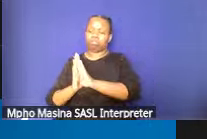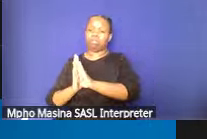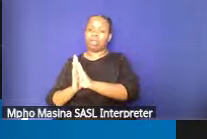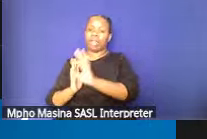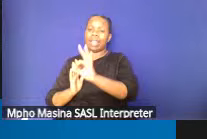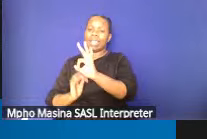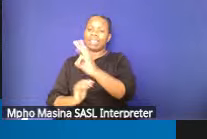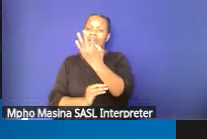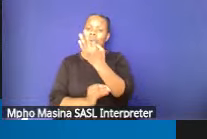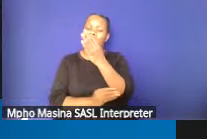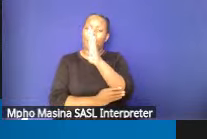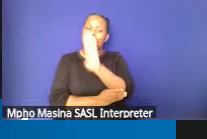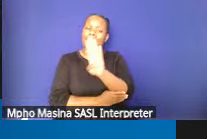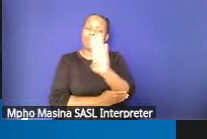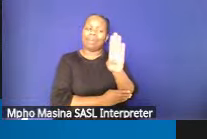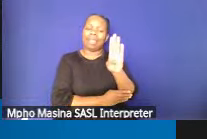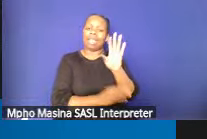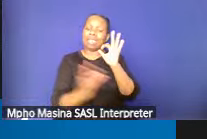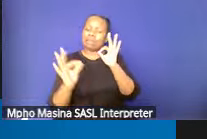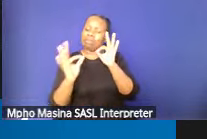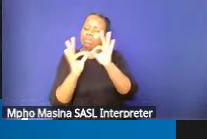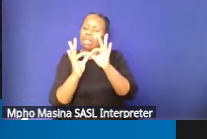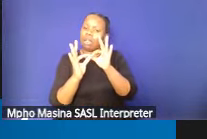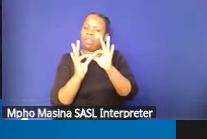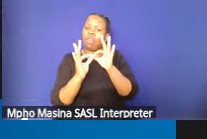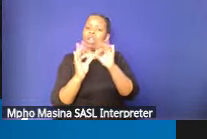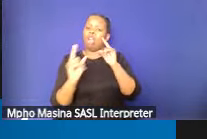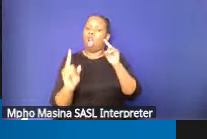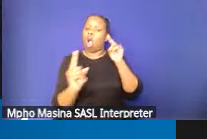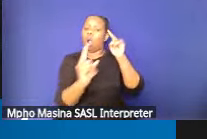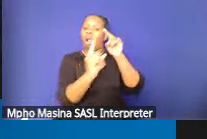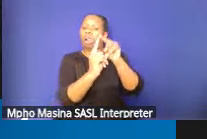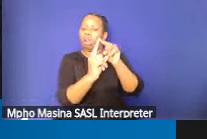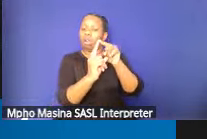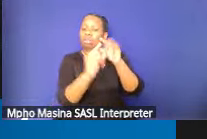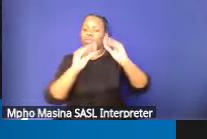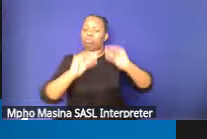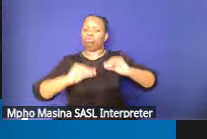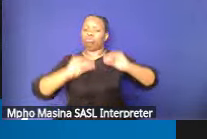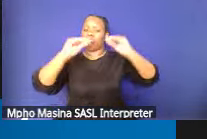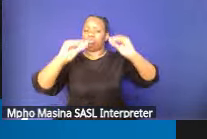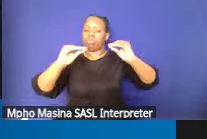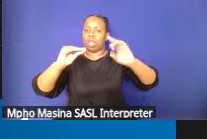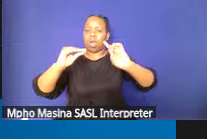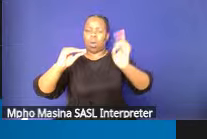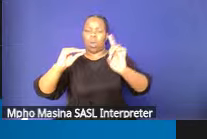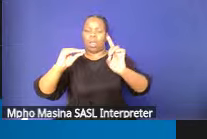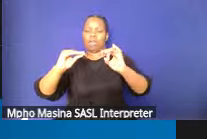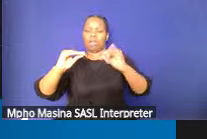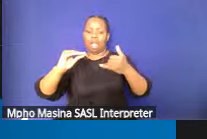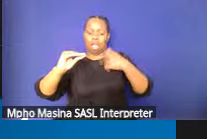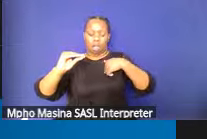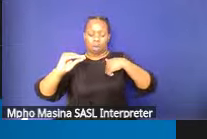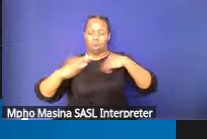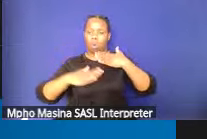BBBE specific goals to advance our initiative in terms